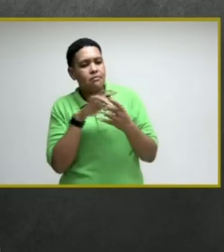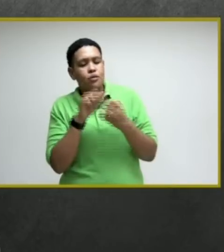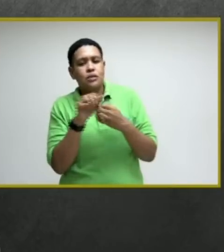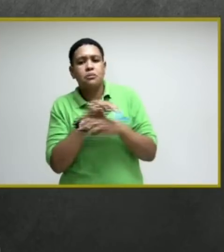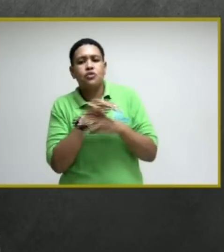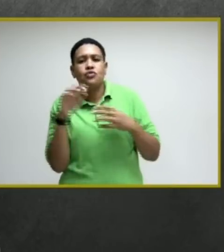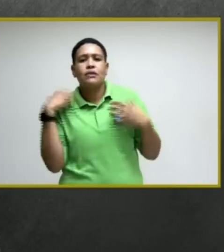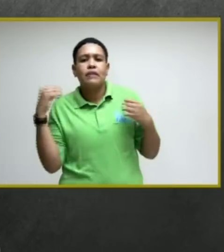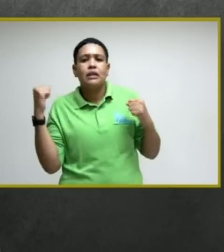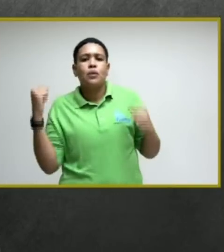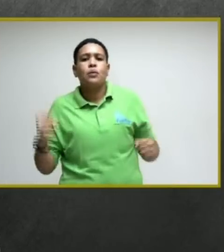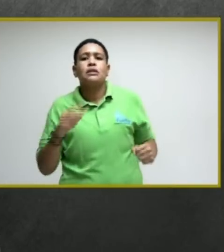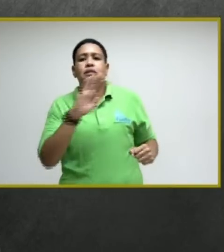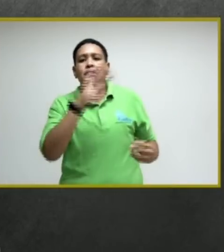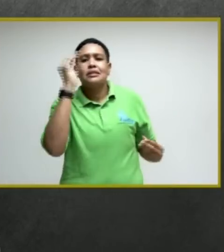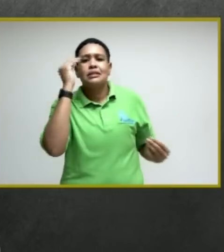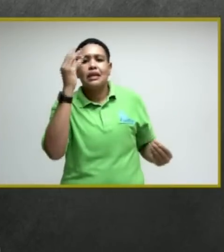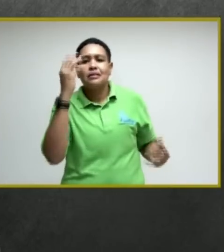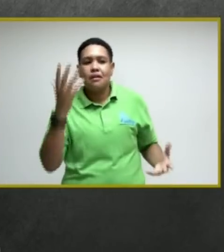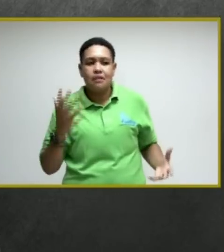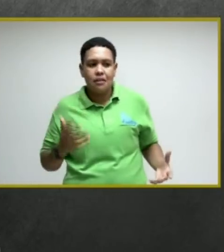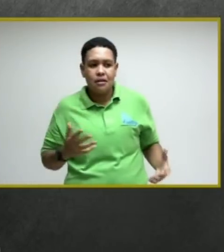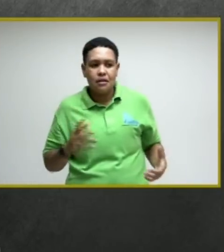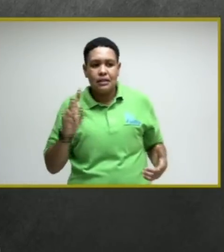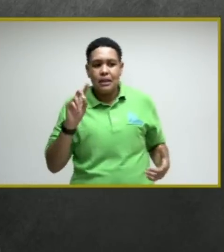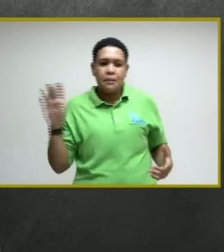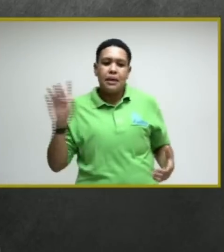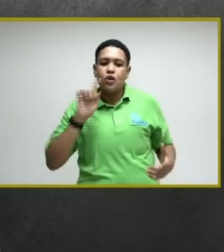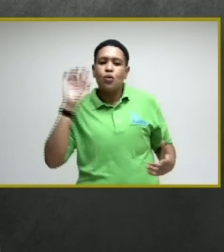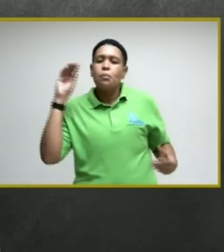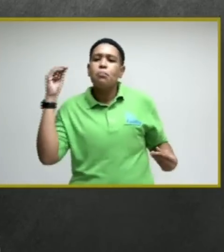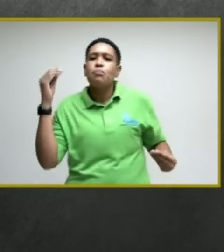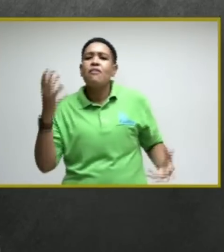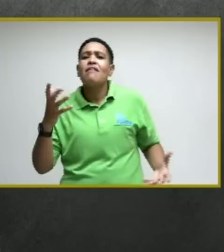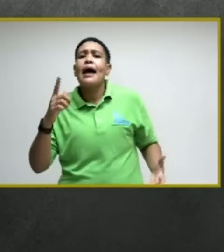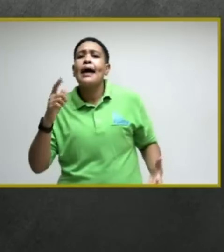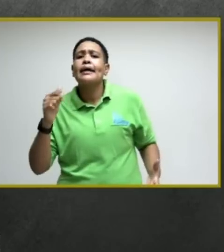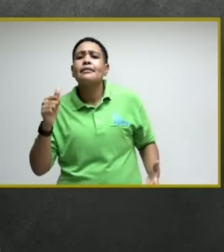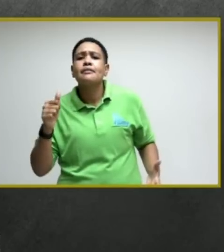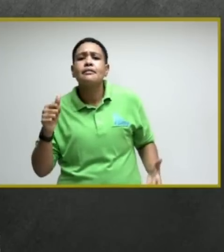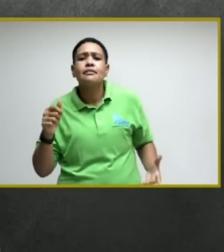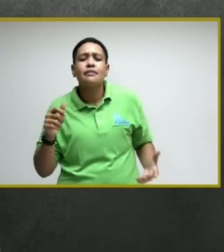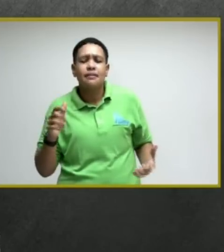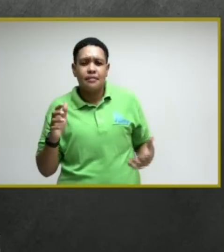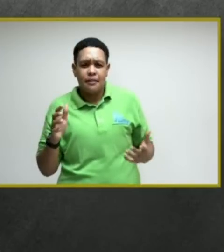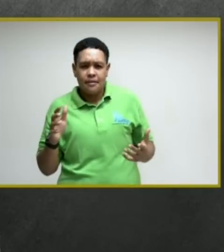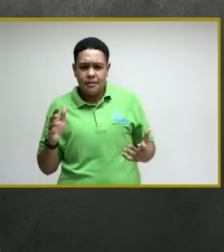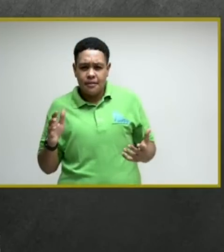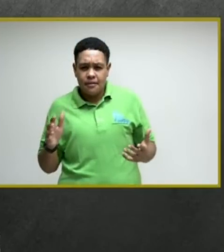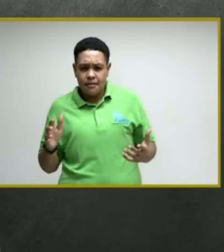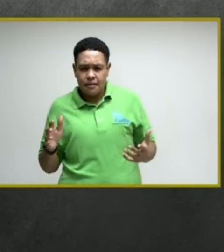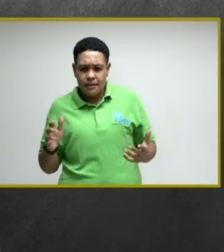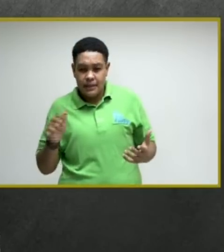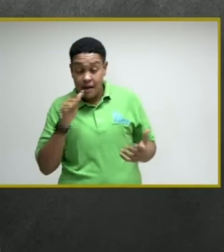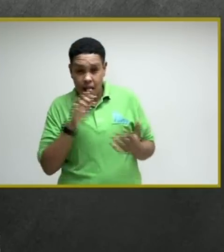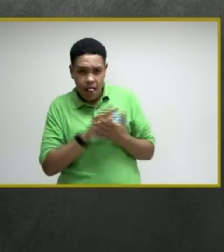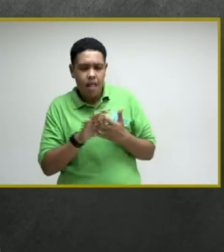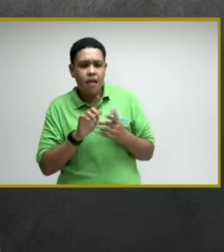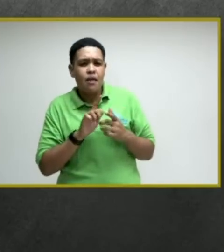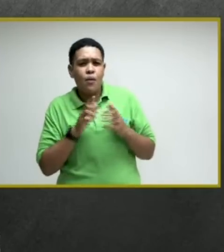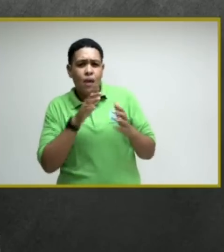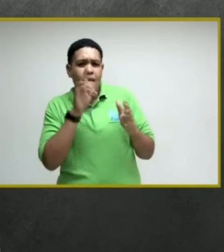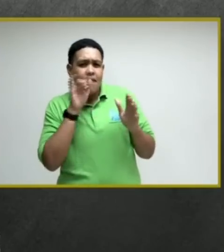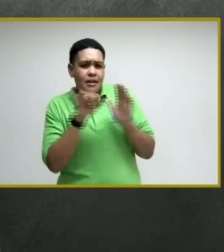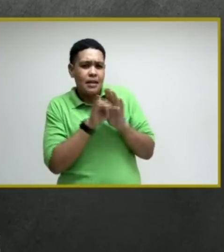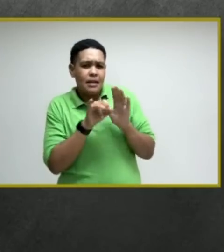Wellness's database to provide an unambiguous way of identifying